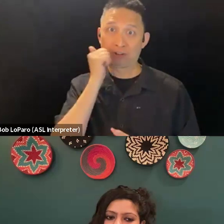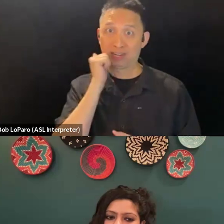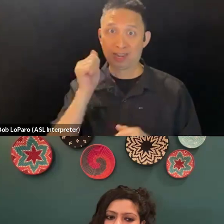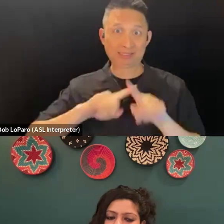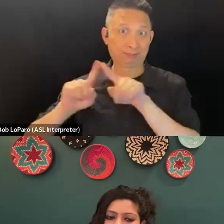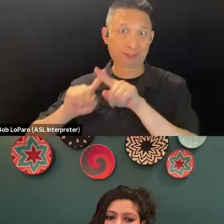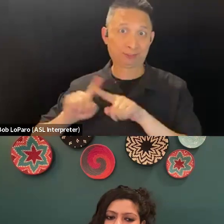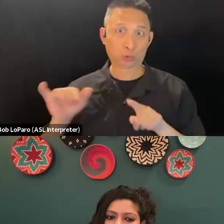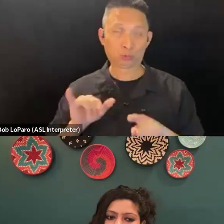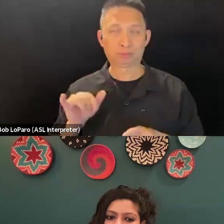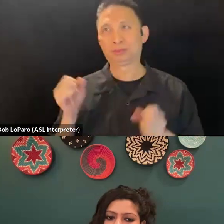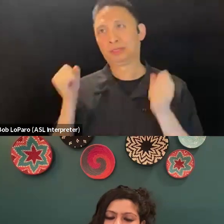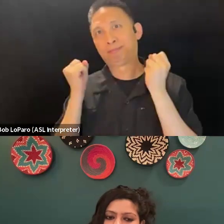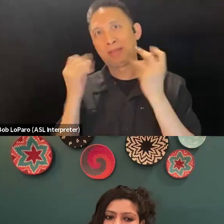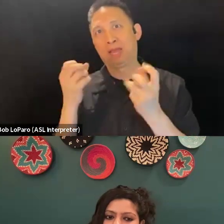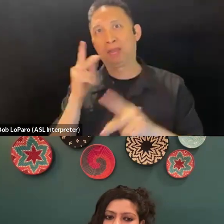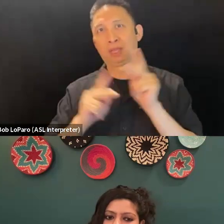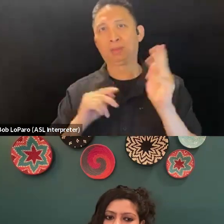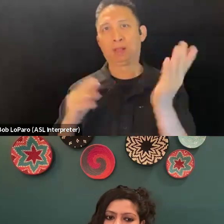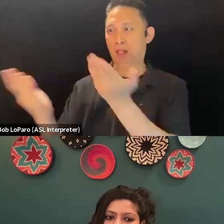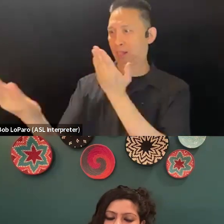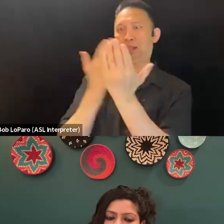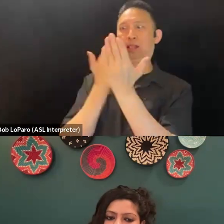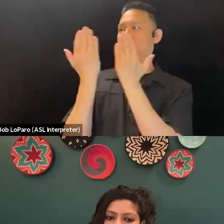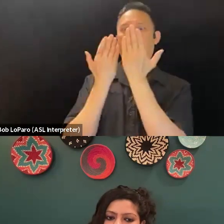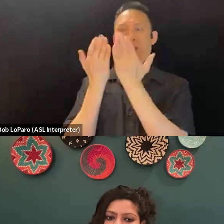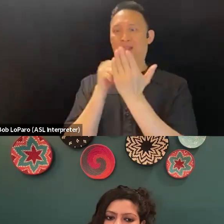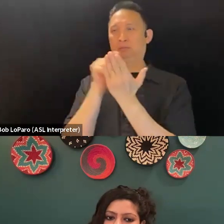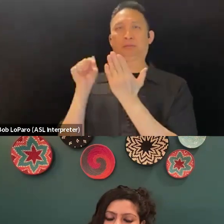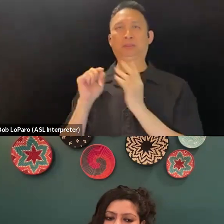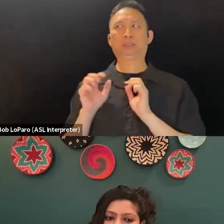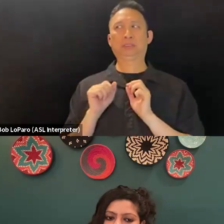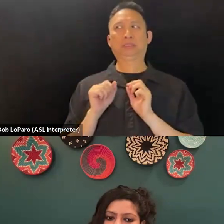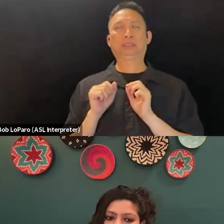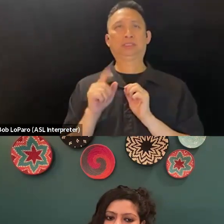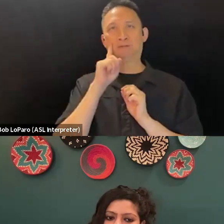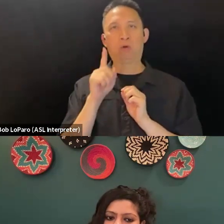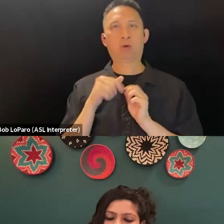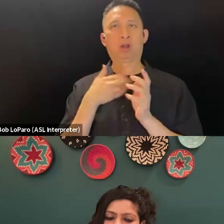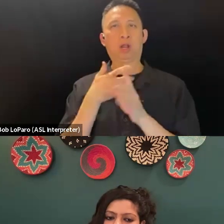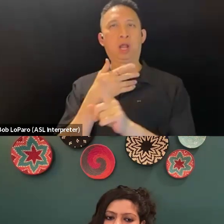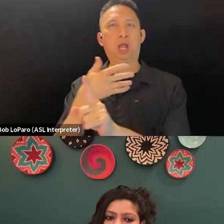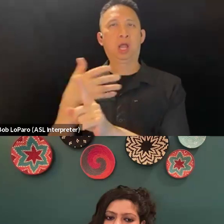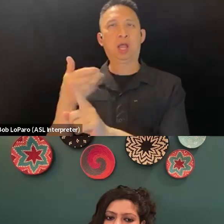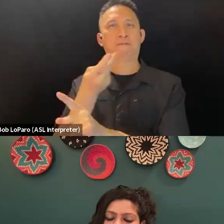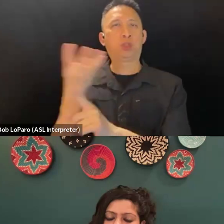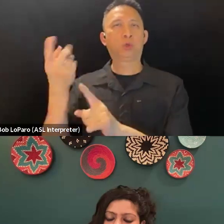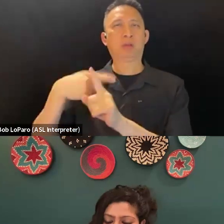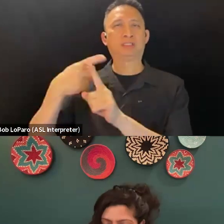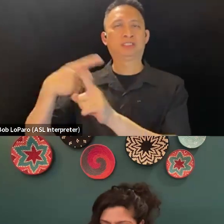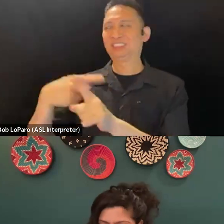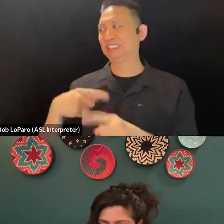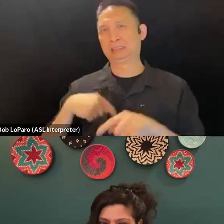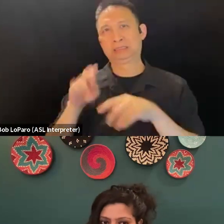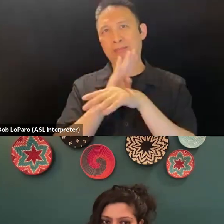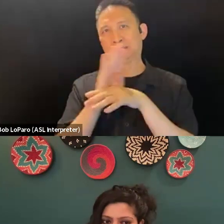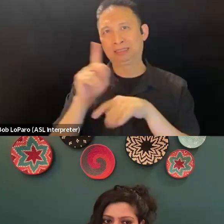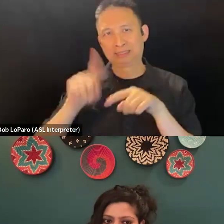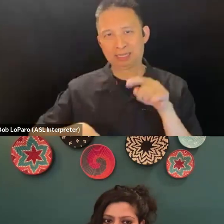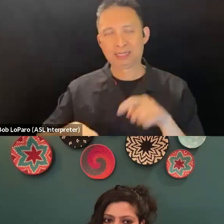saying, that we are following all of these structures in order to get some accessibility, in order to achieve some global